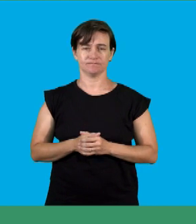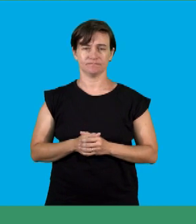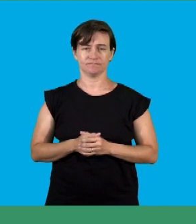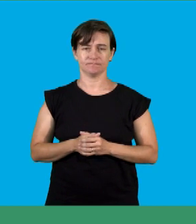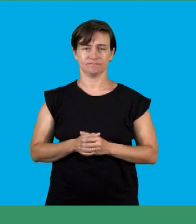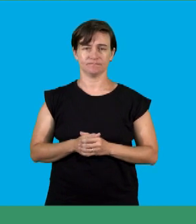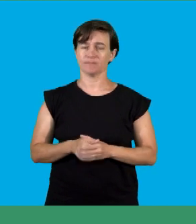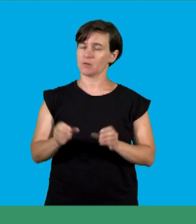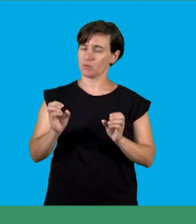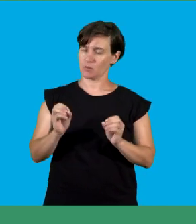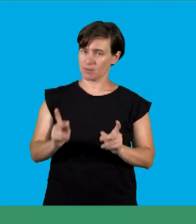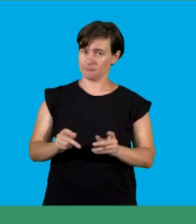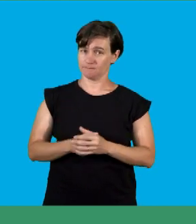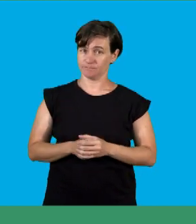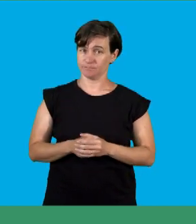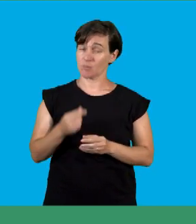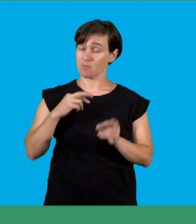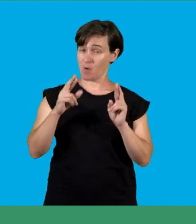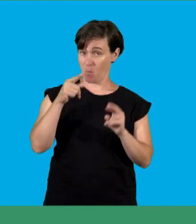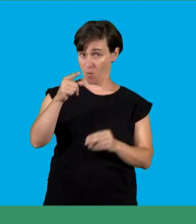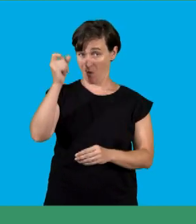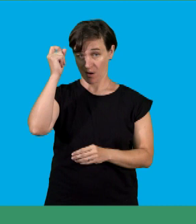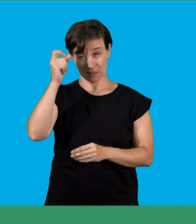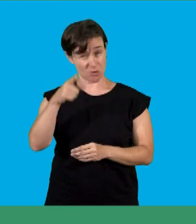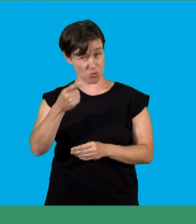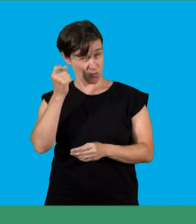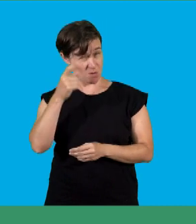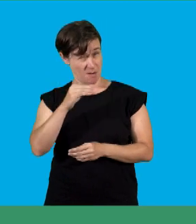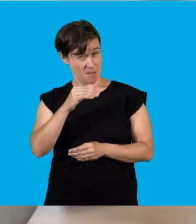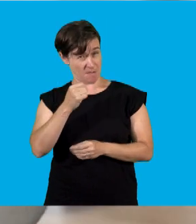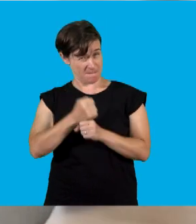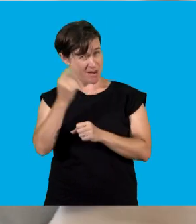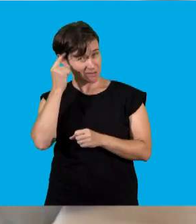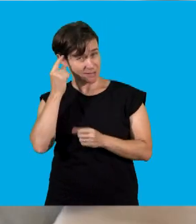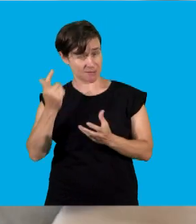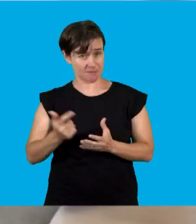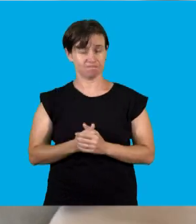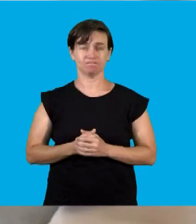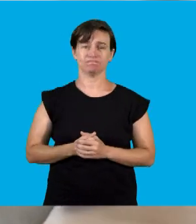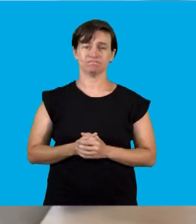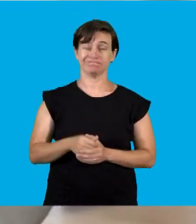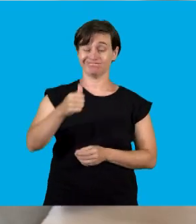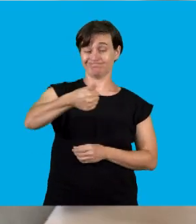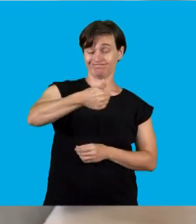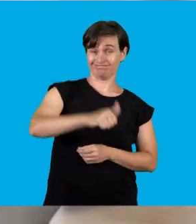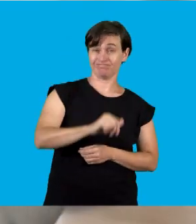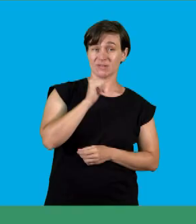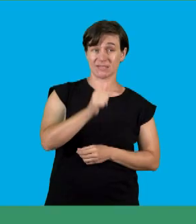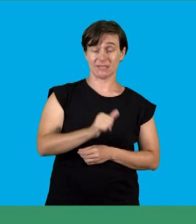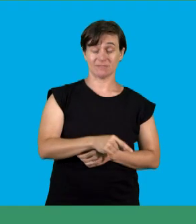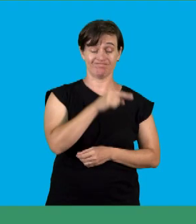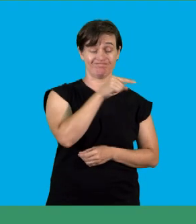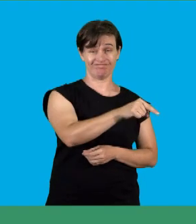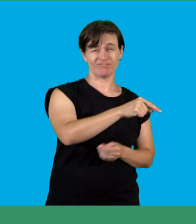process. All right. I hope you understand. I hope it makes sense to you. Then the third one says